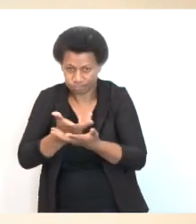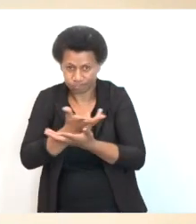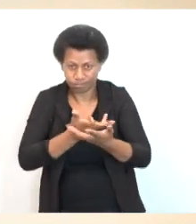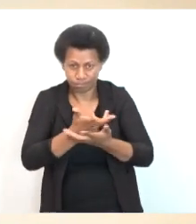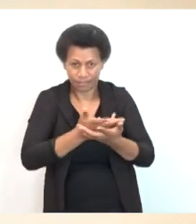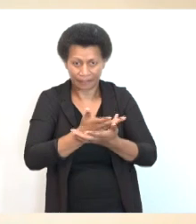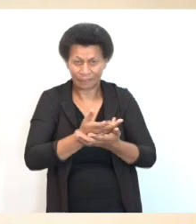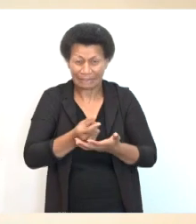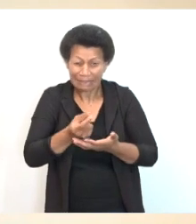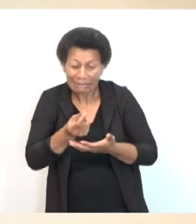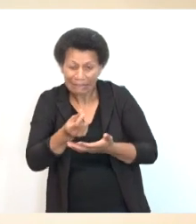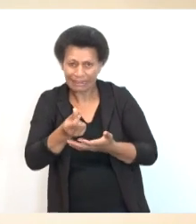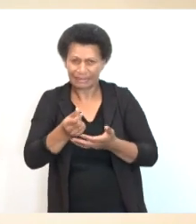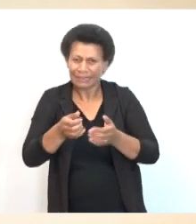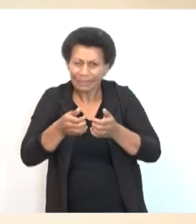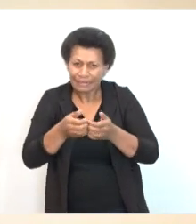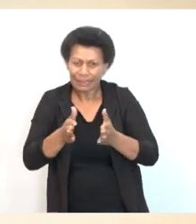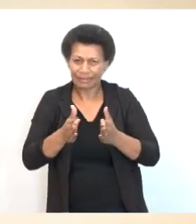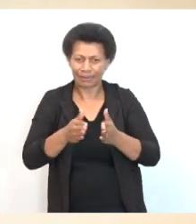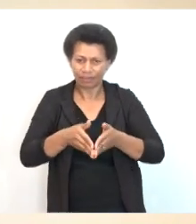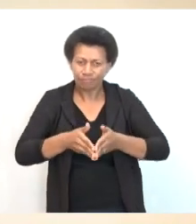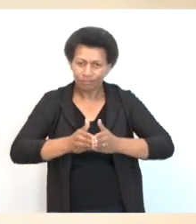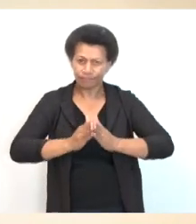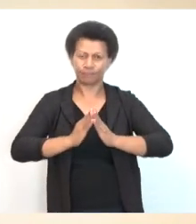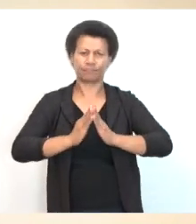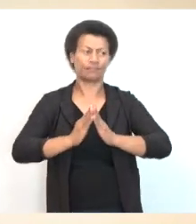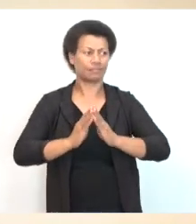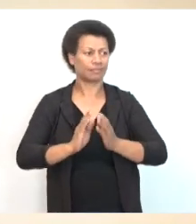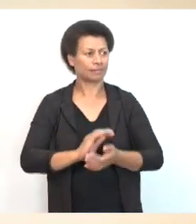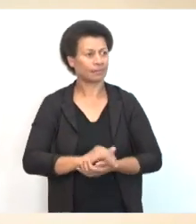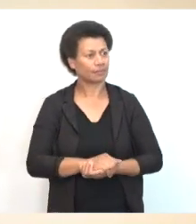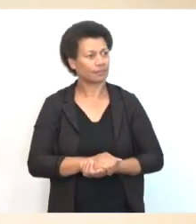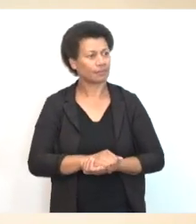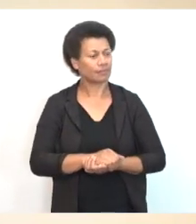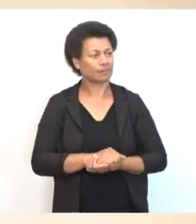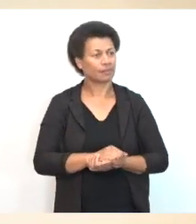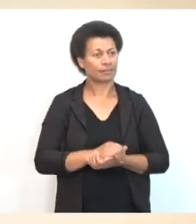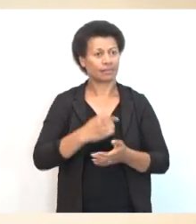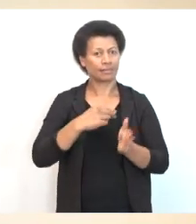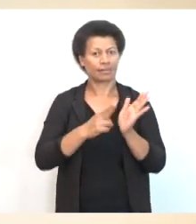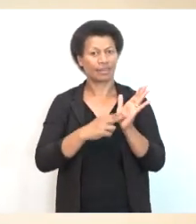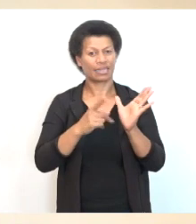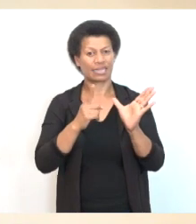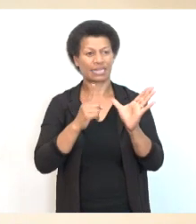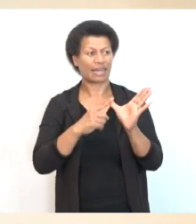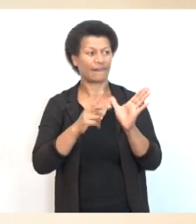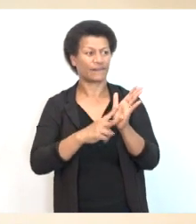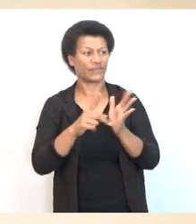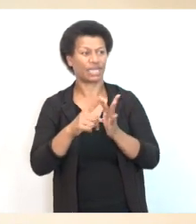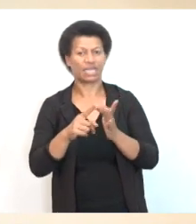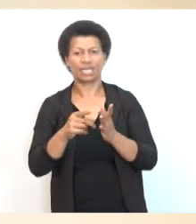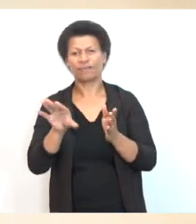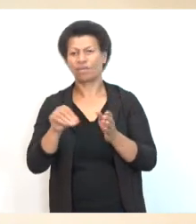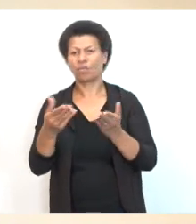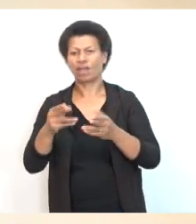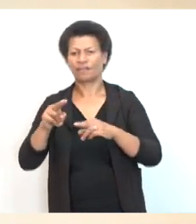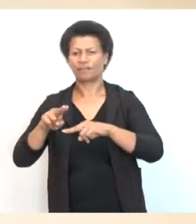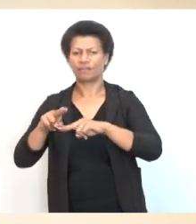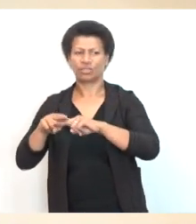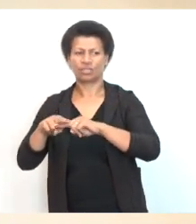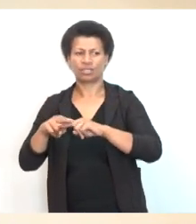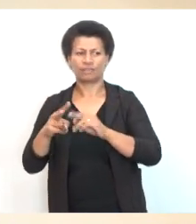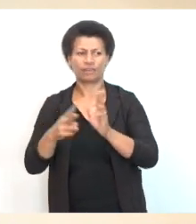and whether you're working with the Fijian Media Association or which stakeholders you're already working with? It is a policy of the government. It's a very